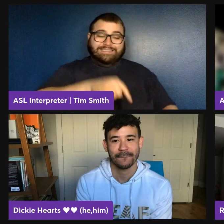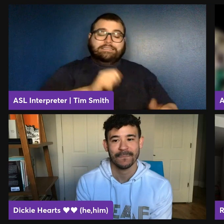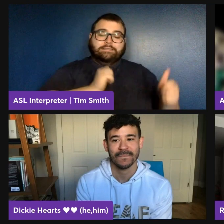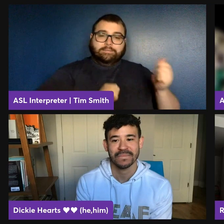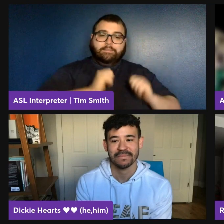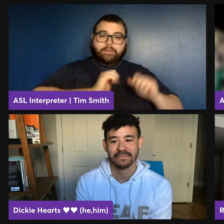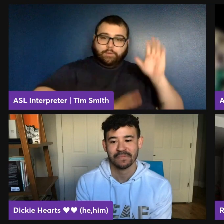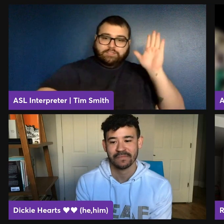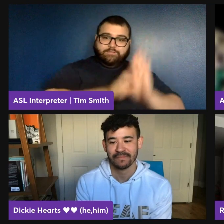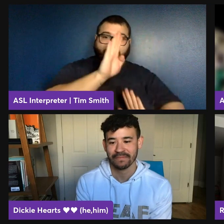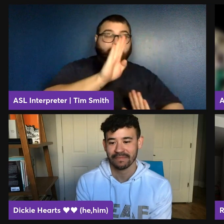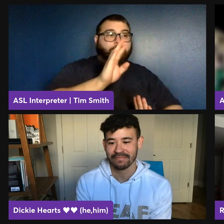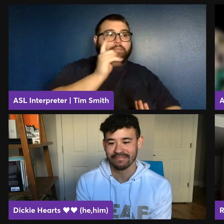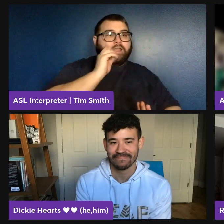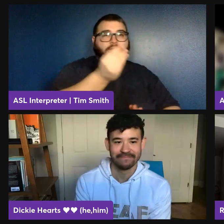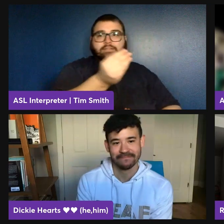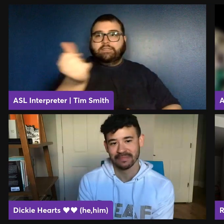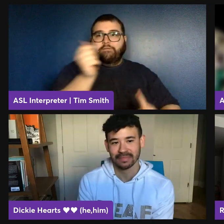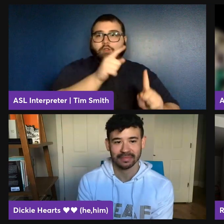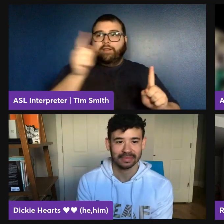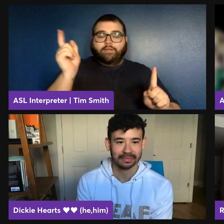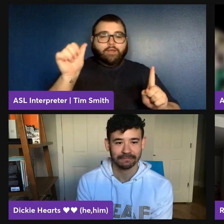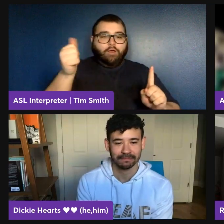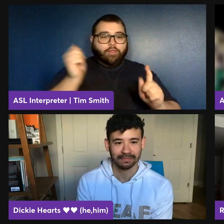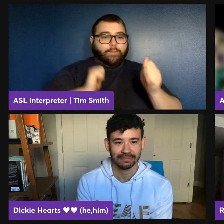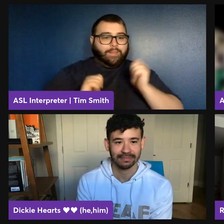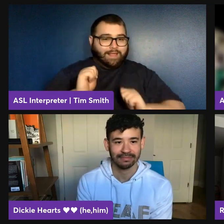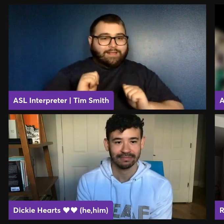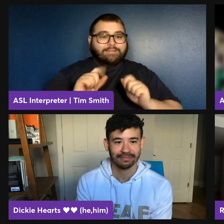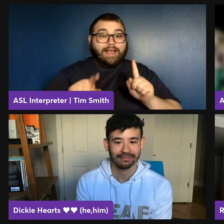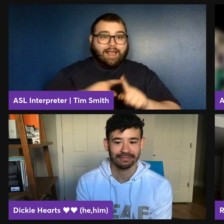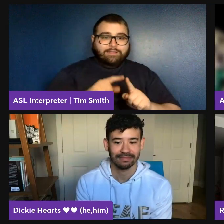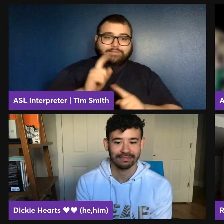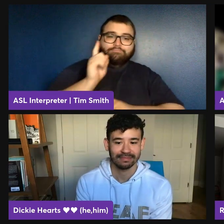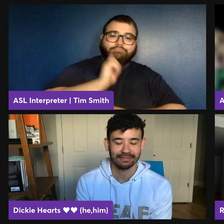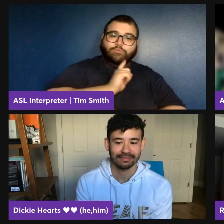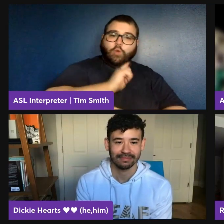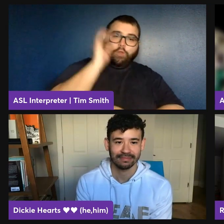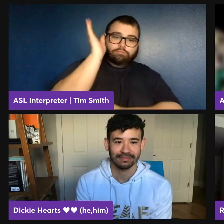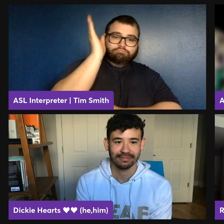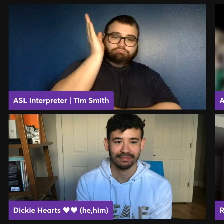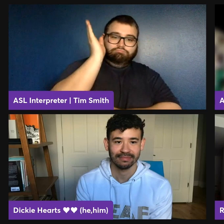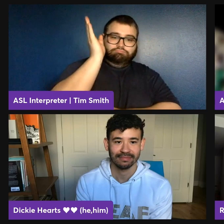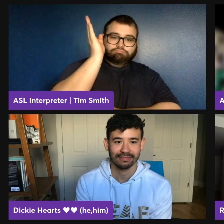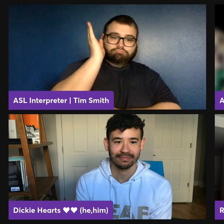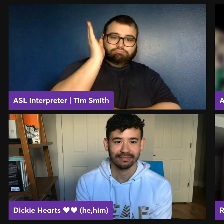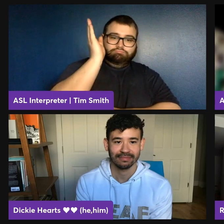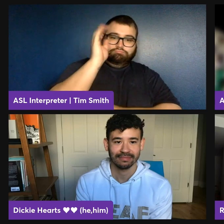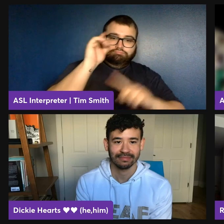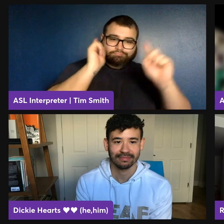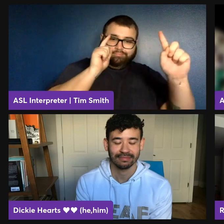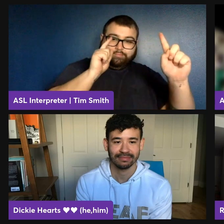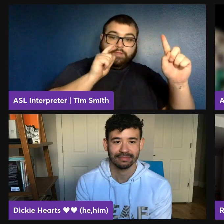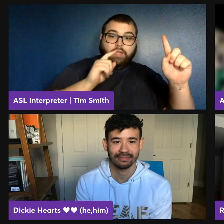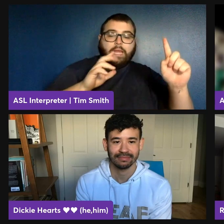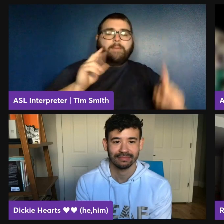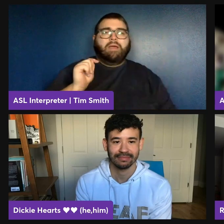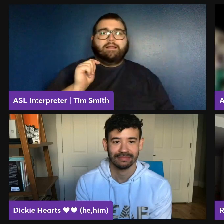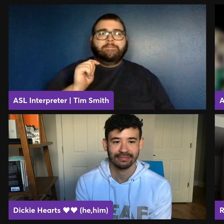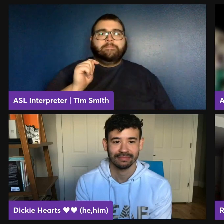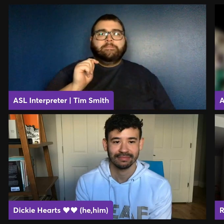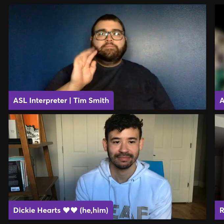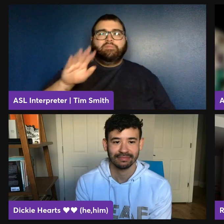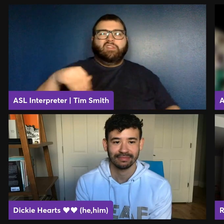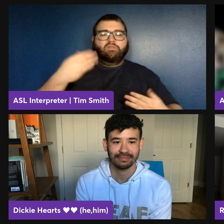like several of my others as a piece of solo storytelling. But I have to give